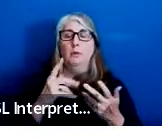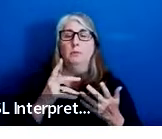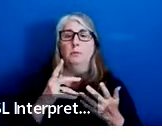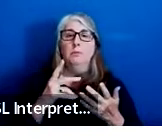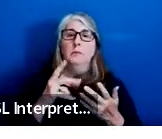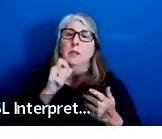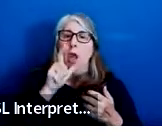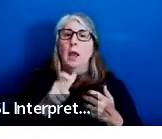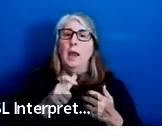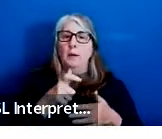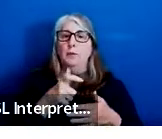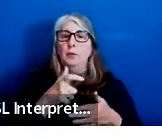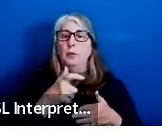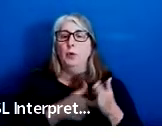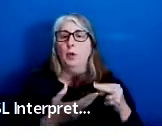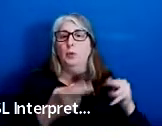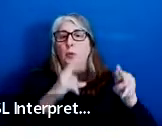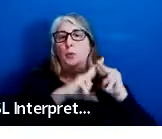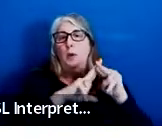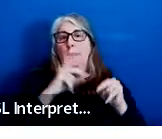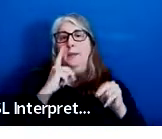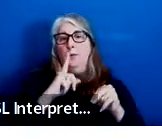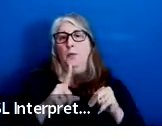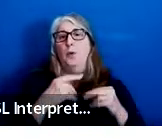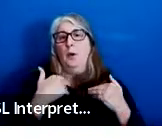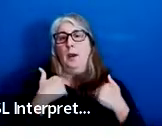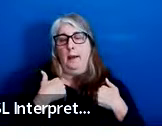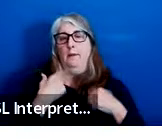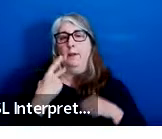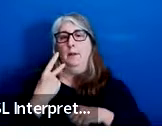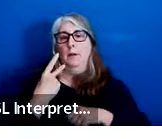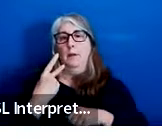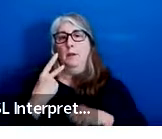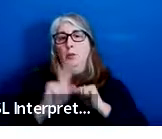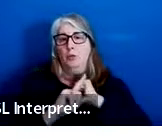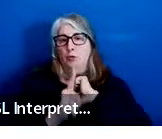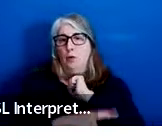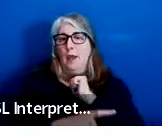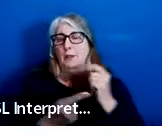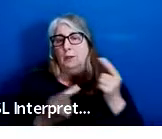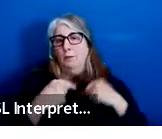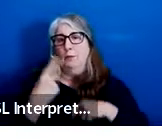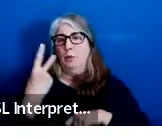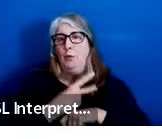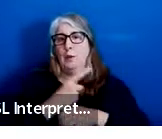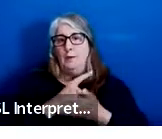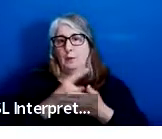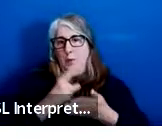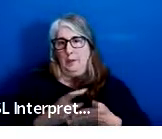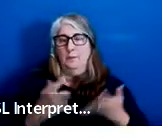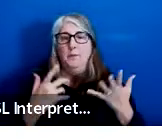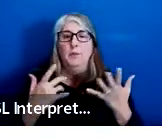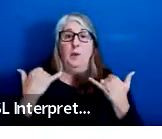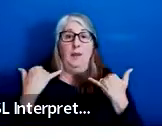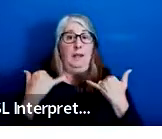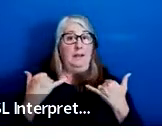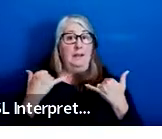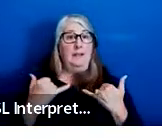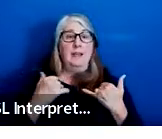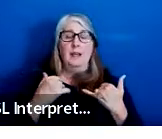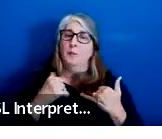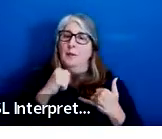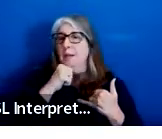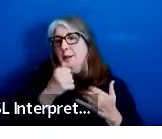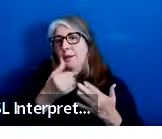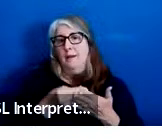to raise costs for you to be able to perform this service. So at this time, it's just not economically feasible